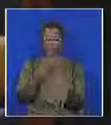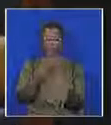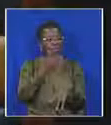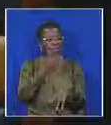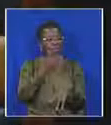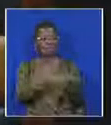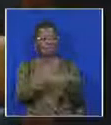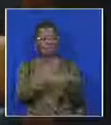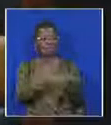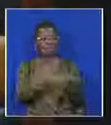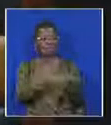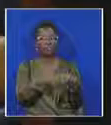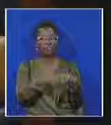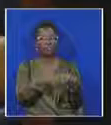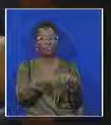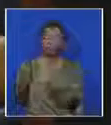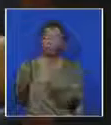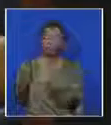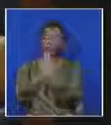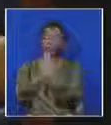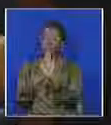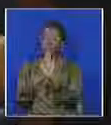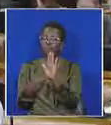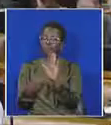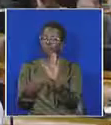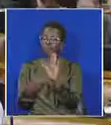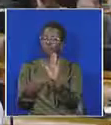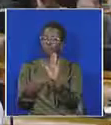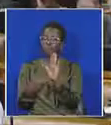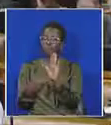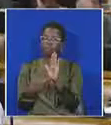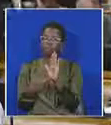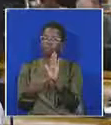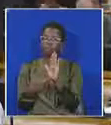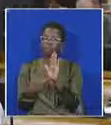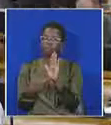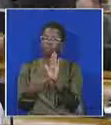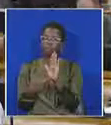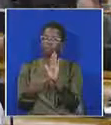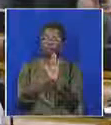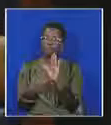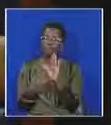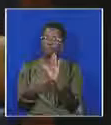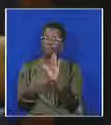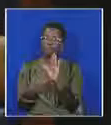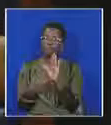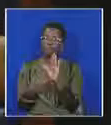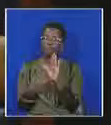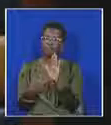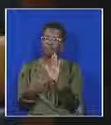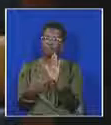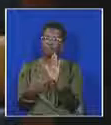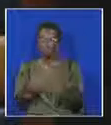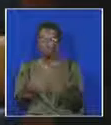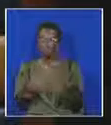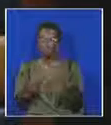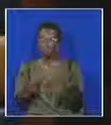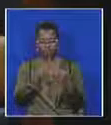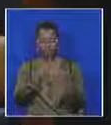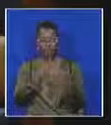are doing is breaking the rules. We of this would house. Like to proceed to the supplementary question by the Honorable